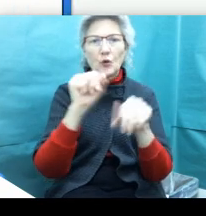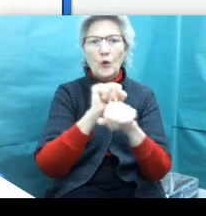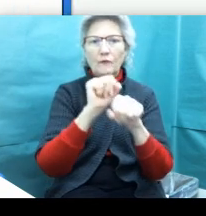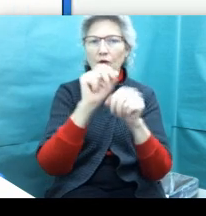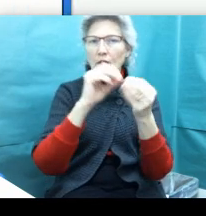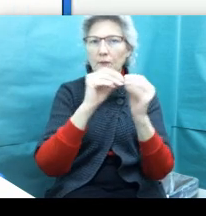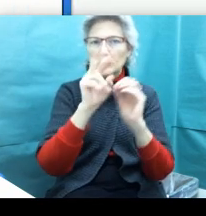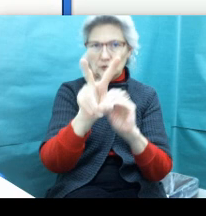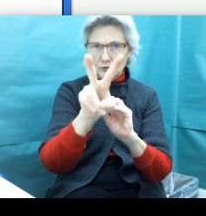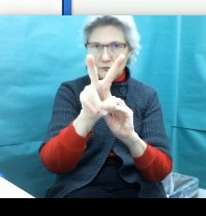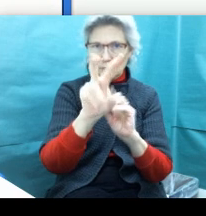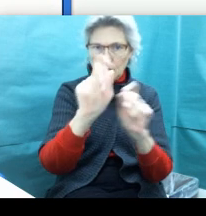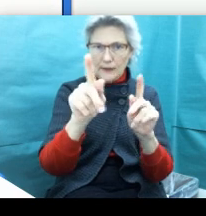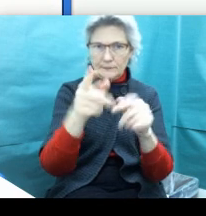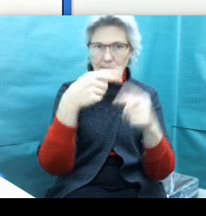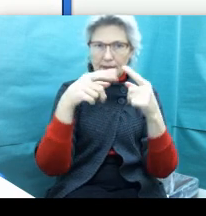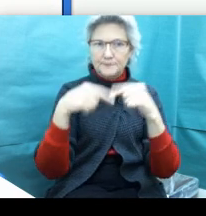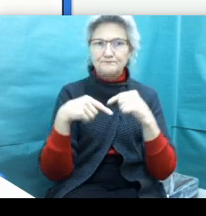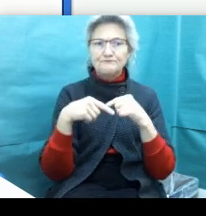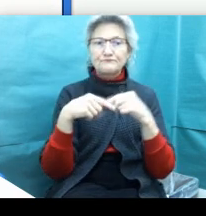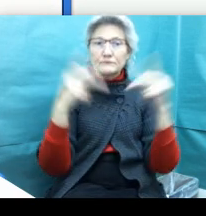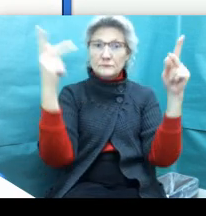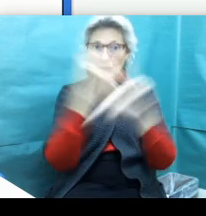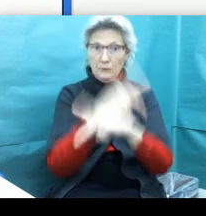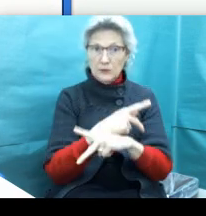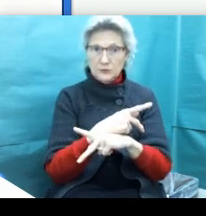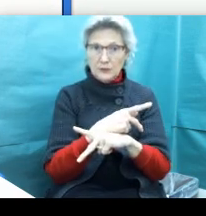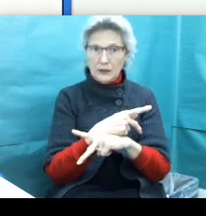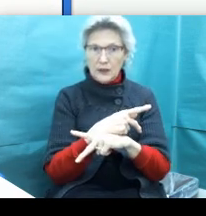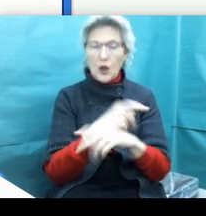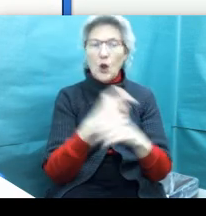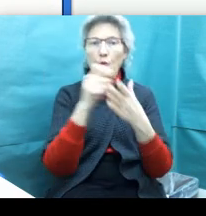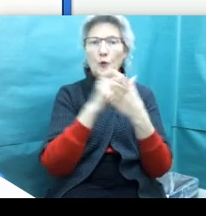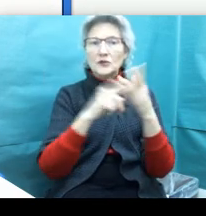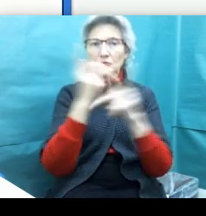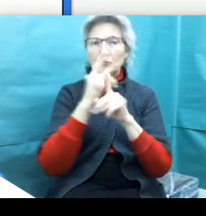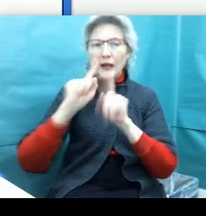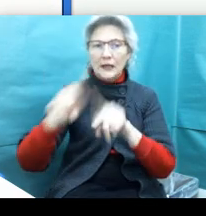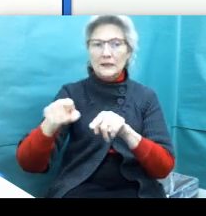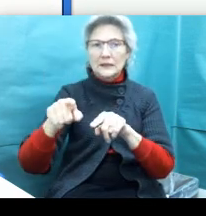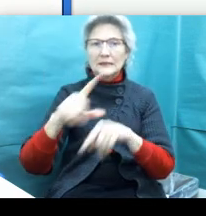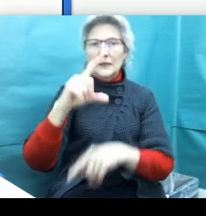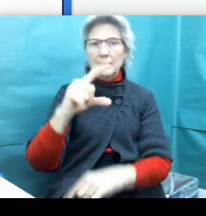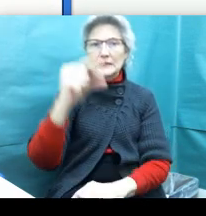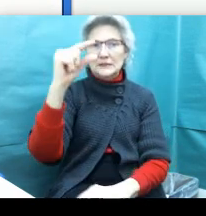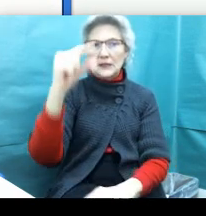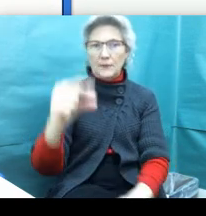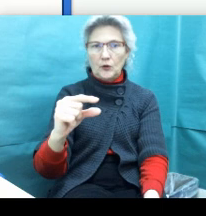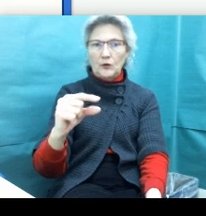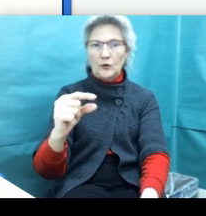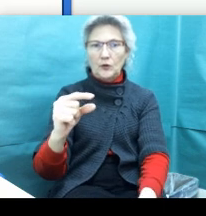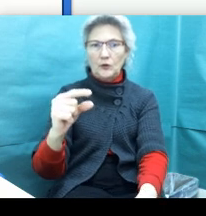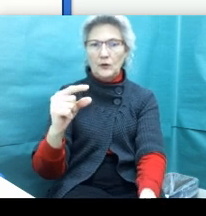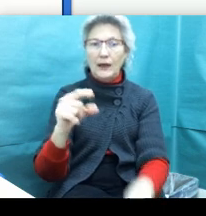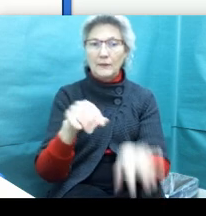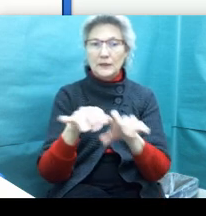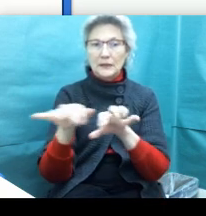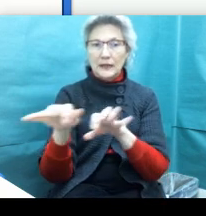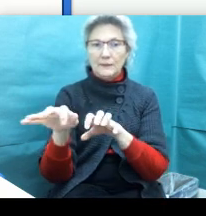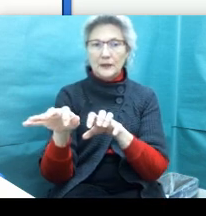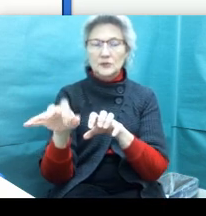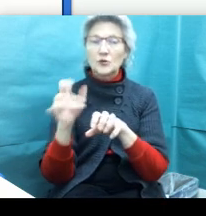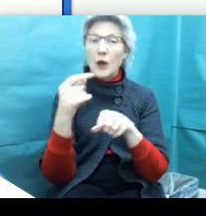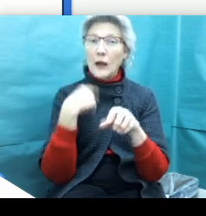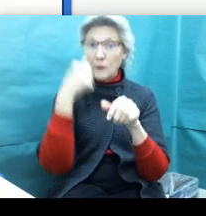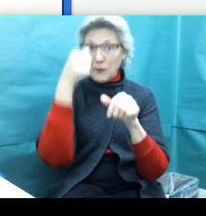go back to our question. It says multiply. Write your product as a mixed number. I'm going to type over here. Okay,